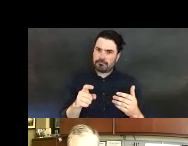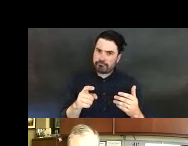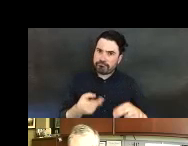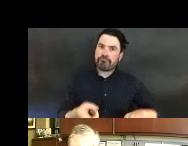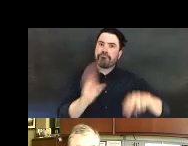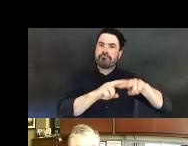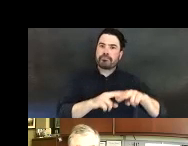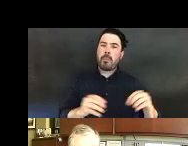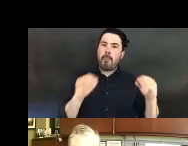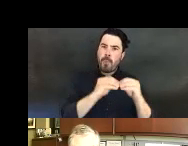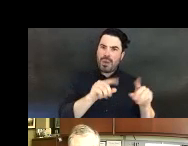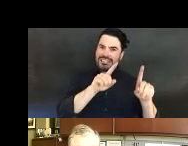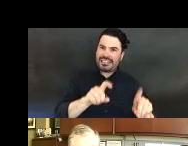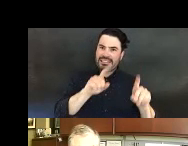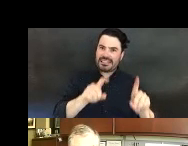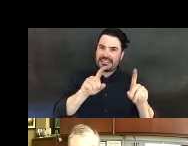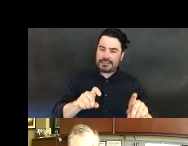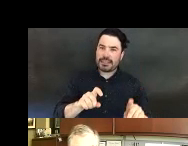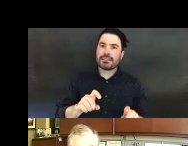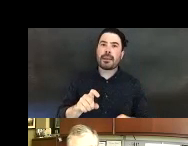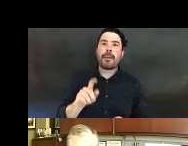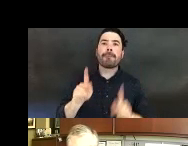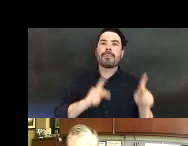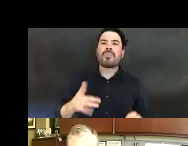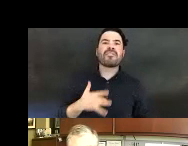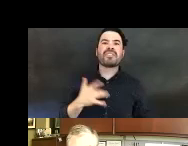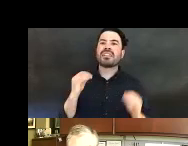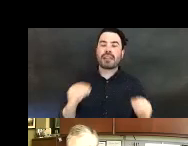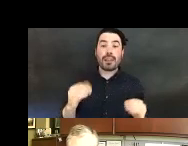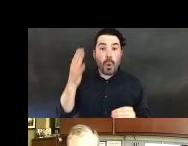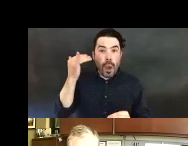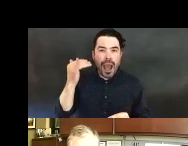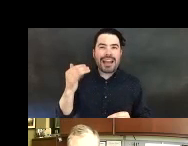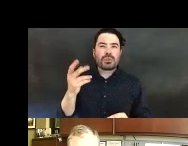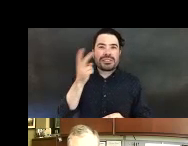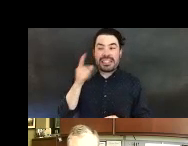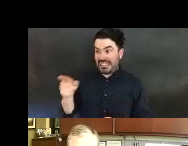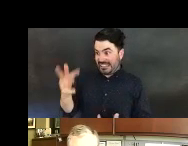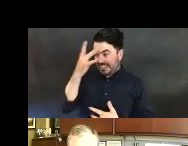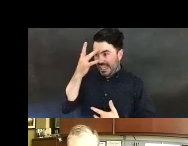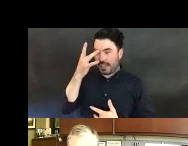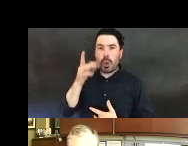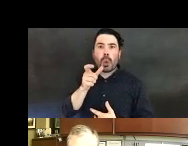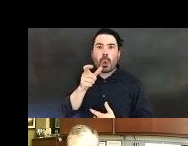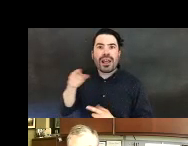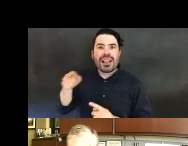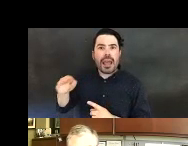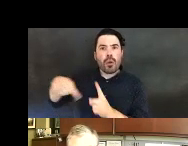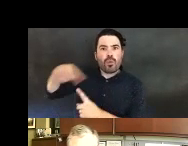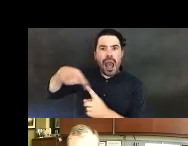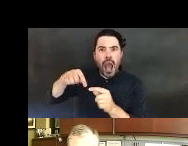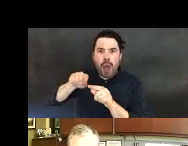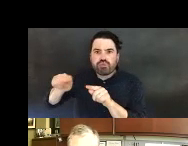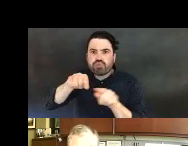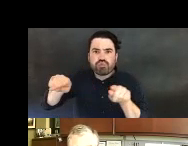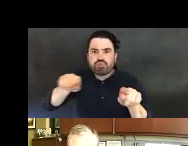exposed population for contact tracing in coordination with our public health colleagues. And we have to